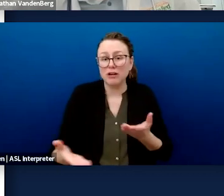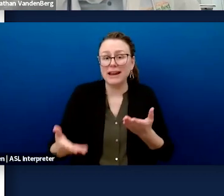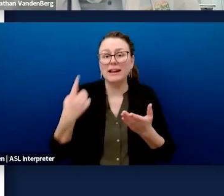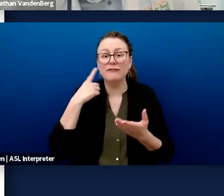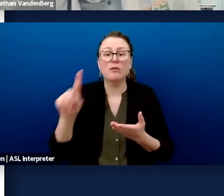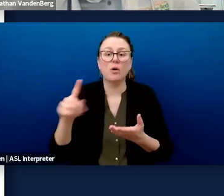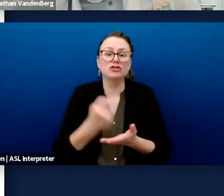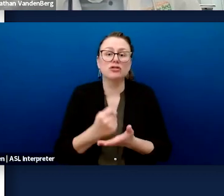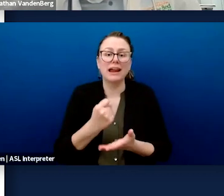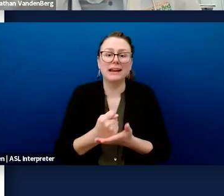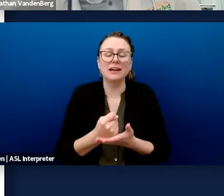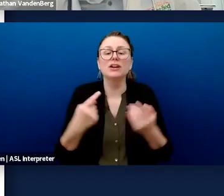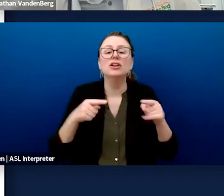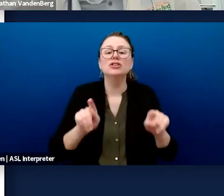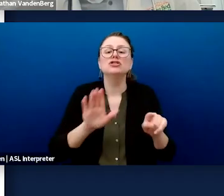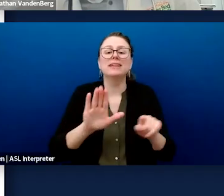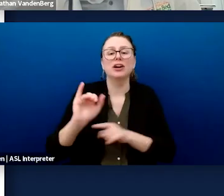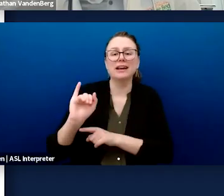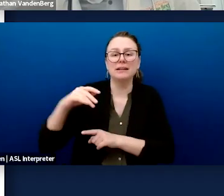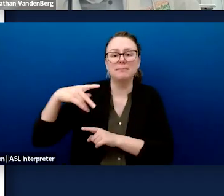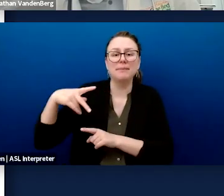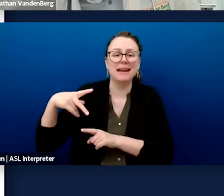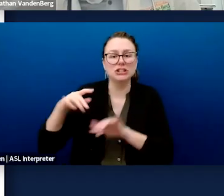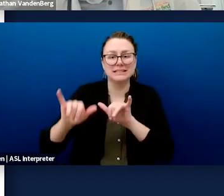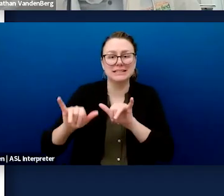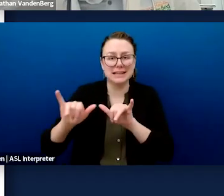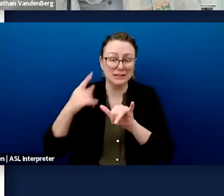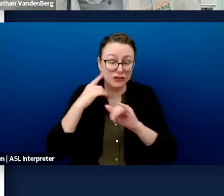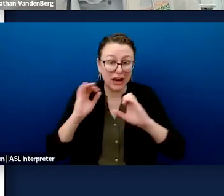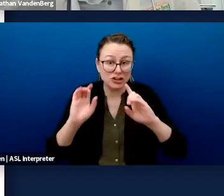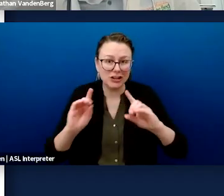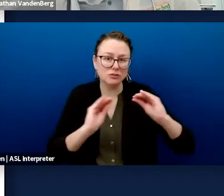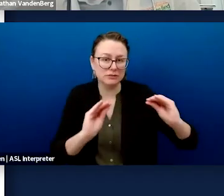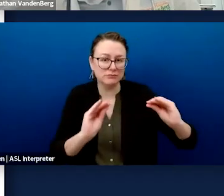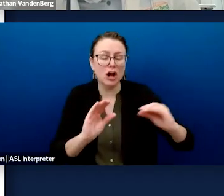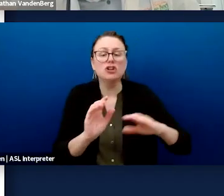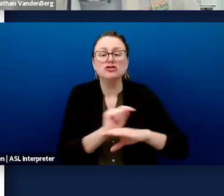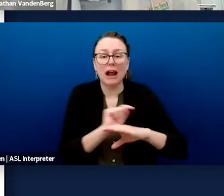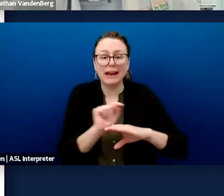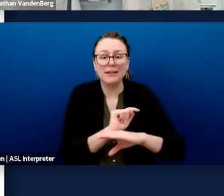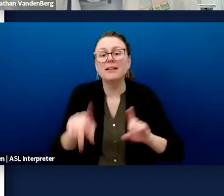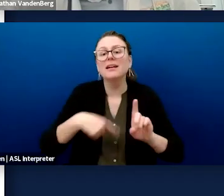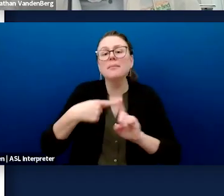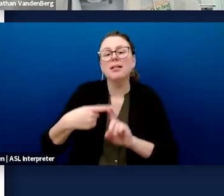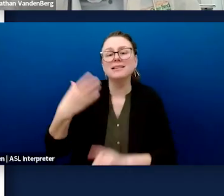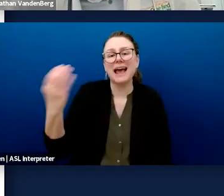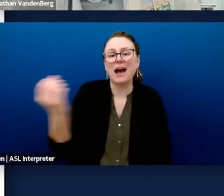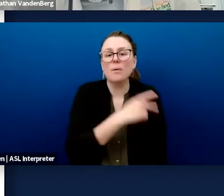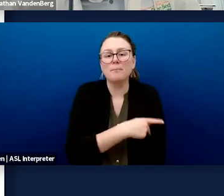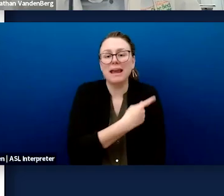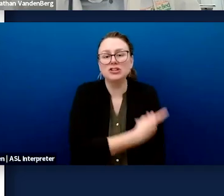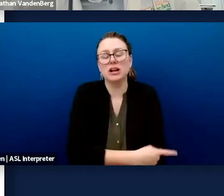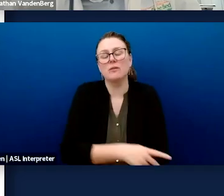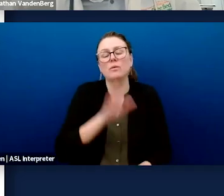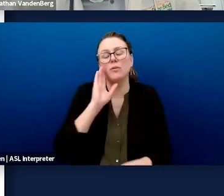inpatient rehab stays for education, and then we do training on the outpatient clinic with our clinical